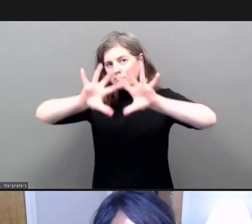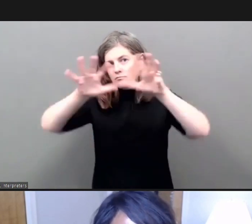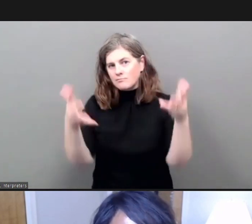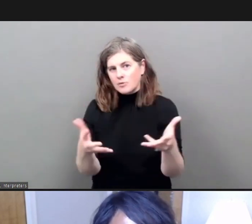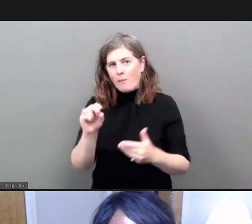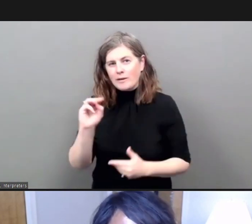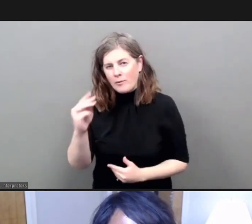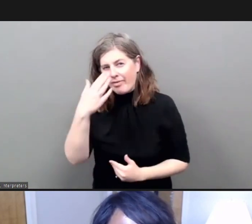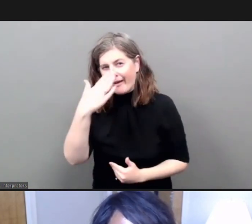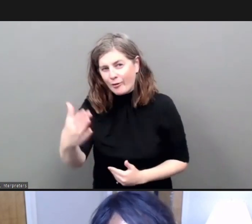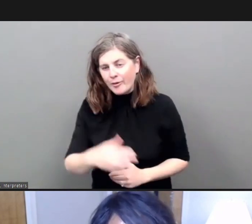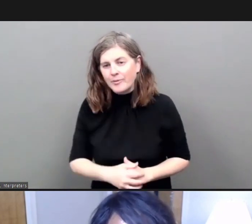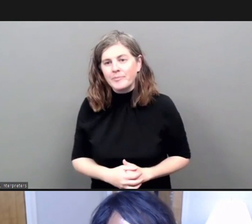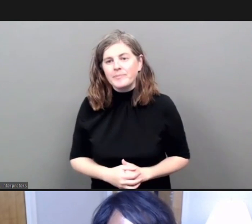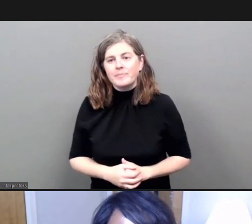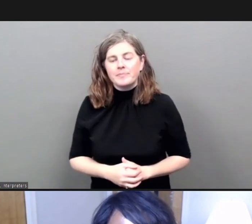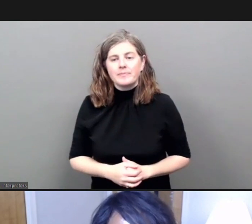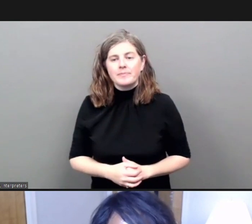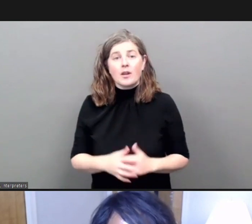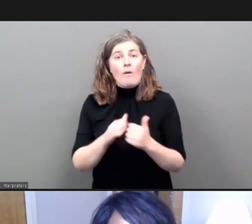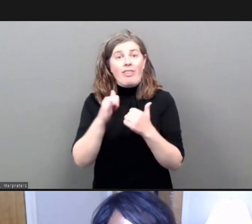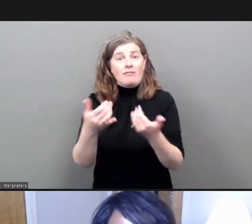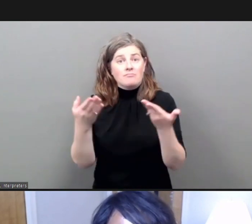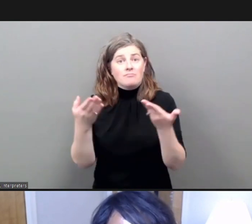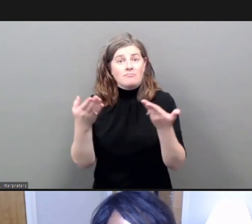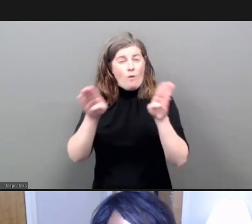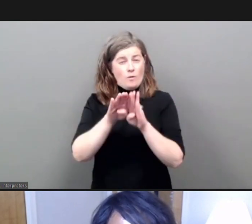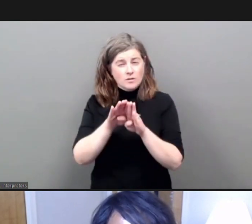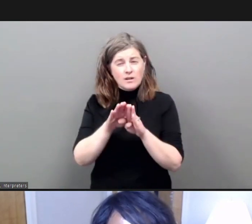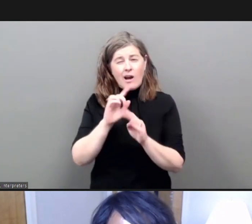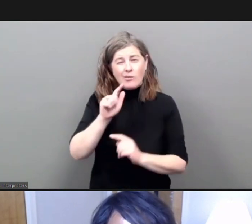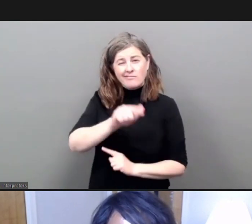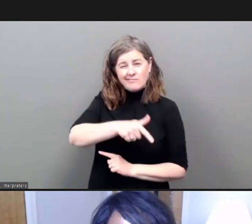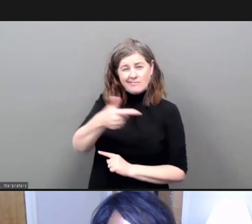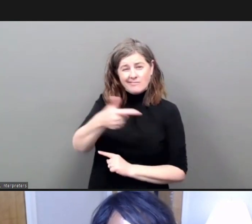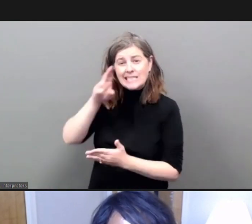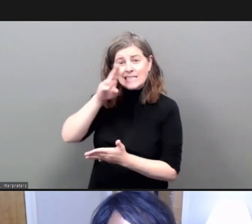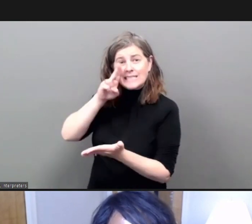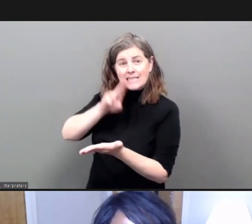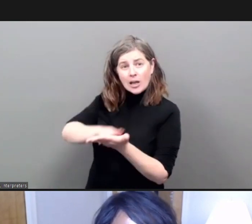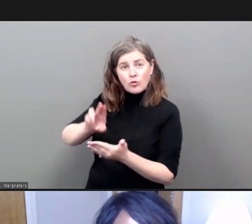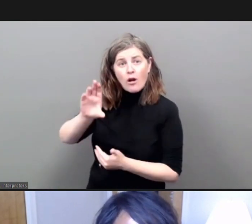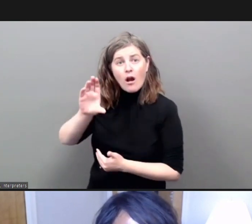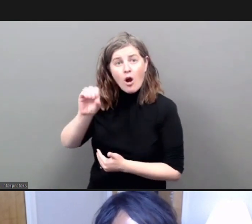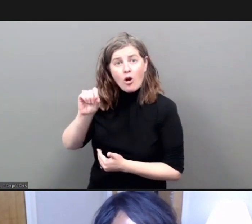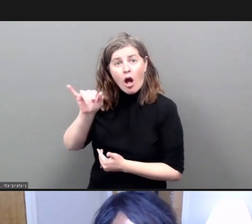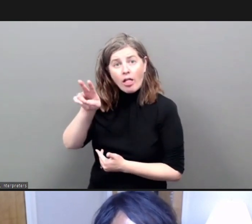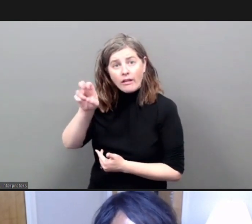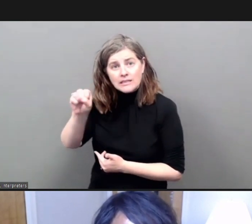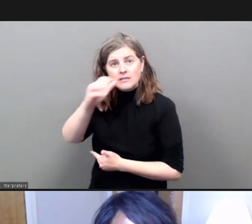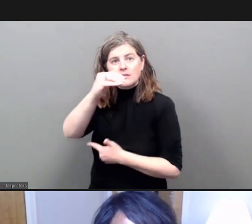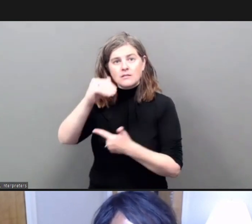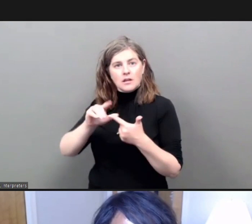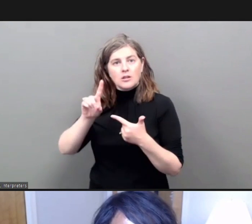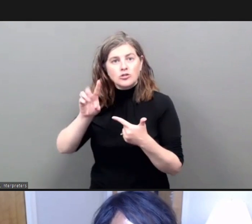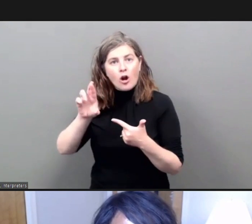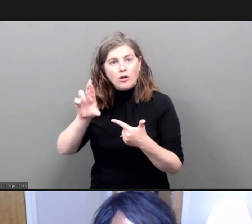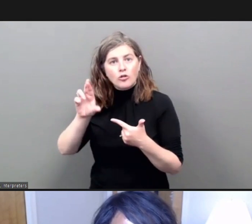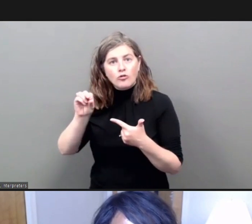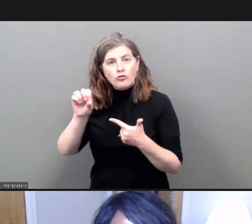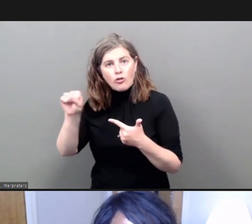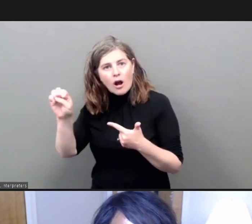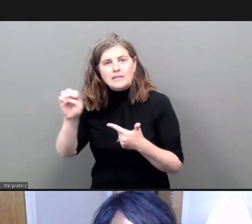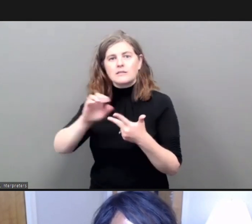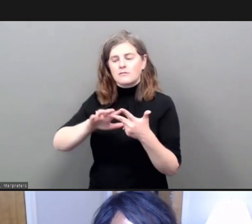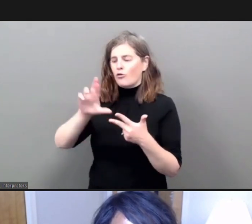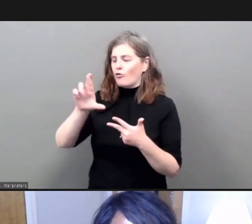Mexicans here. And so with that, I think I'll turn over to Secretary Collins and then Dr. Ross and then Secretary